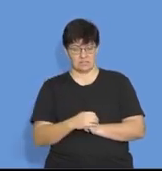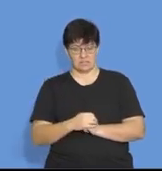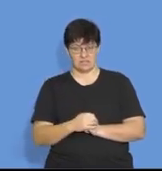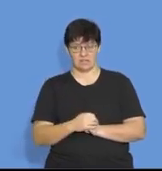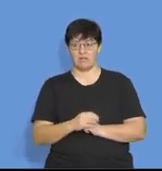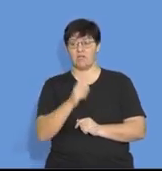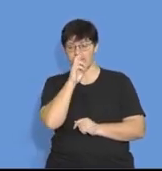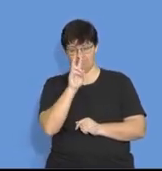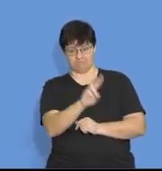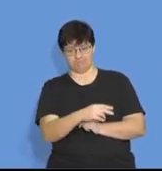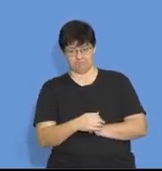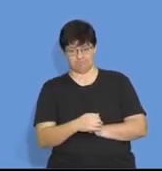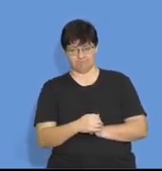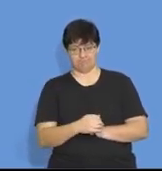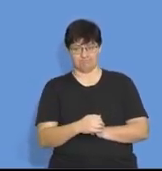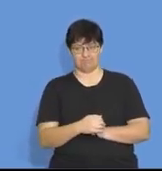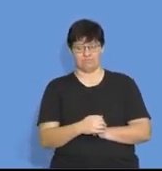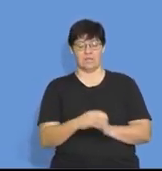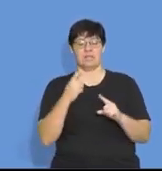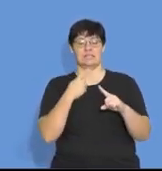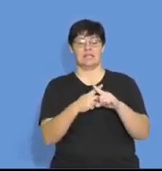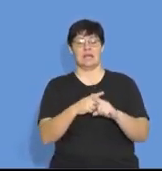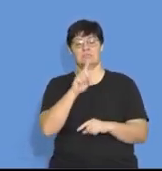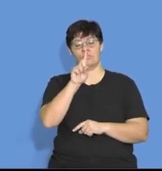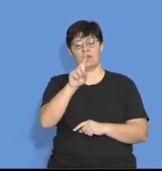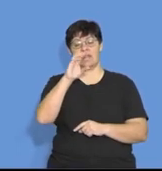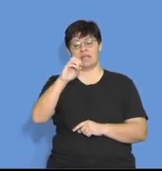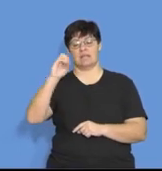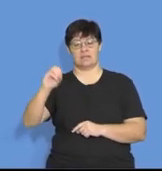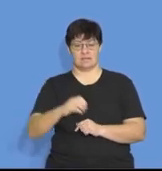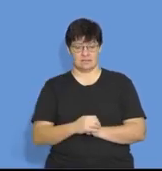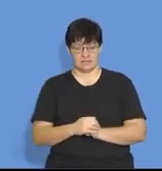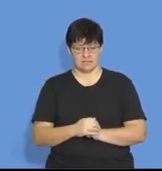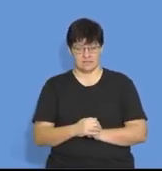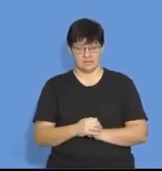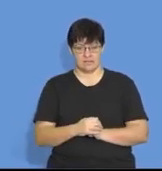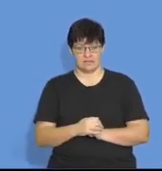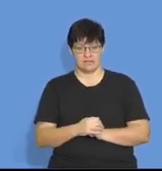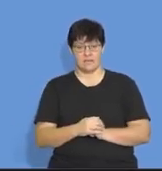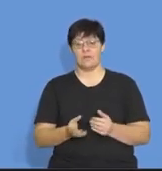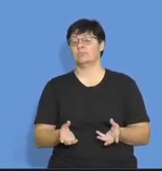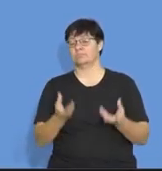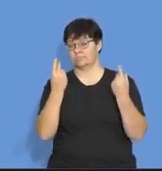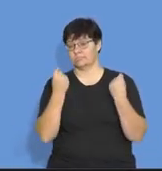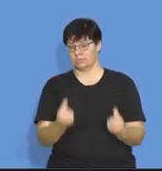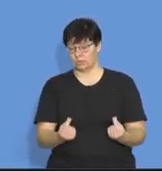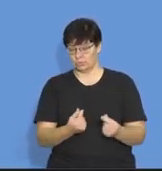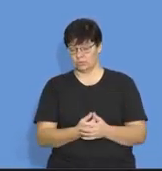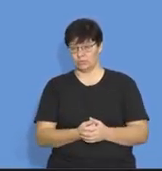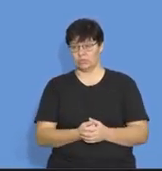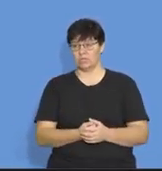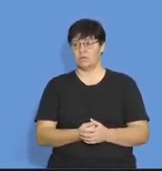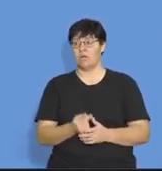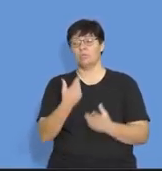see over 143,000 multiplied as a percentage. Let's do that on our calculators. So what